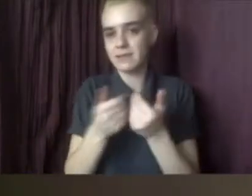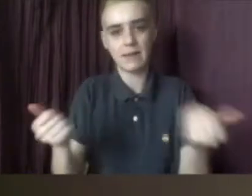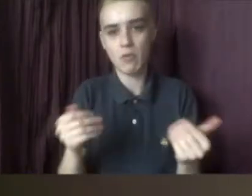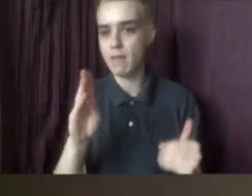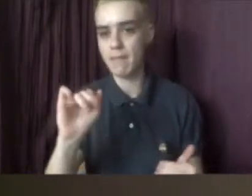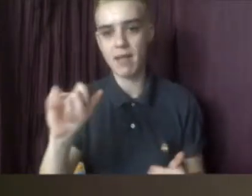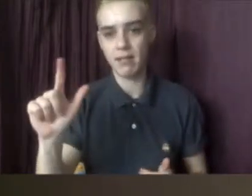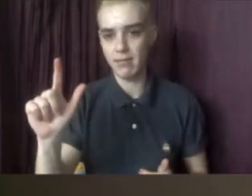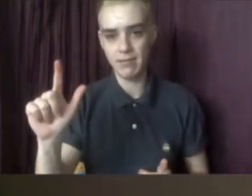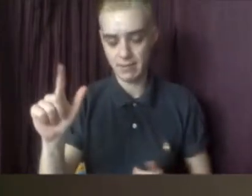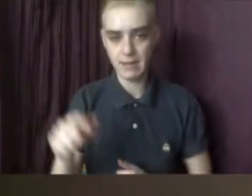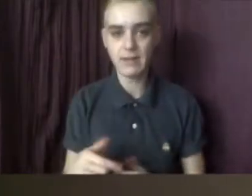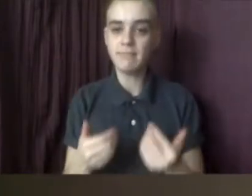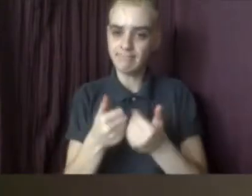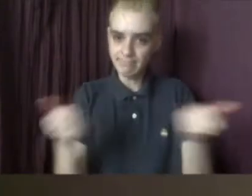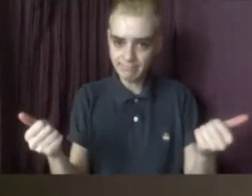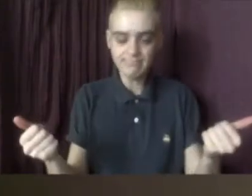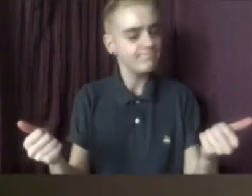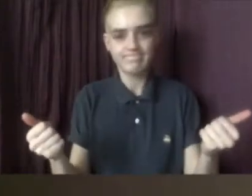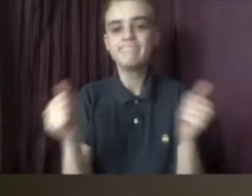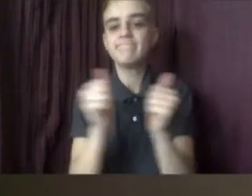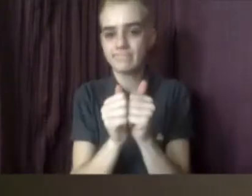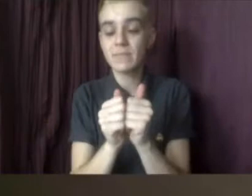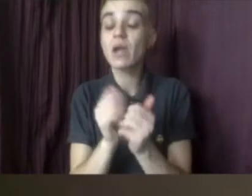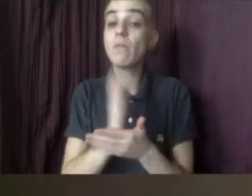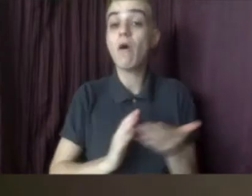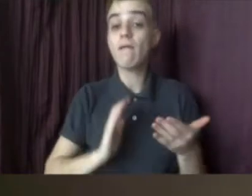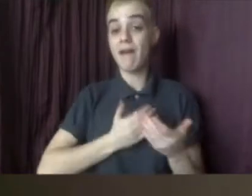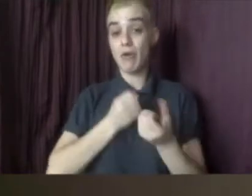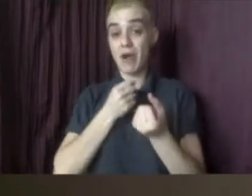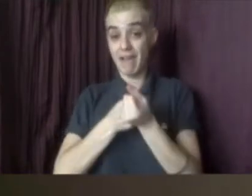second bill when it comes to the floor.